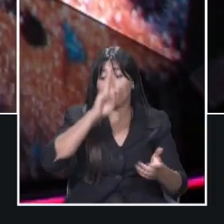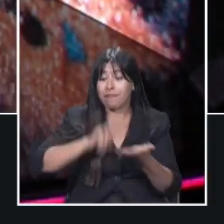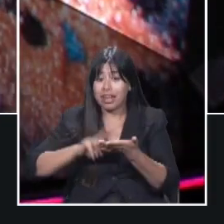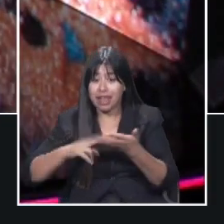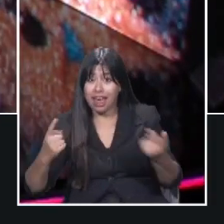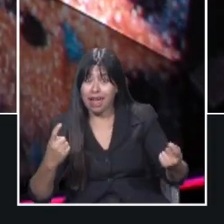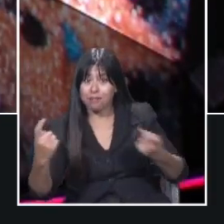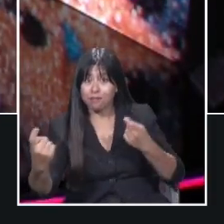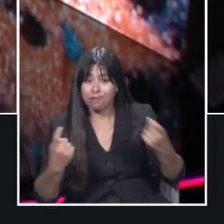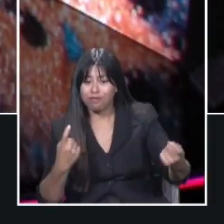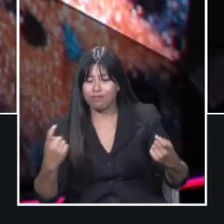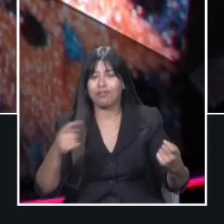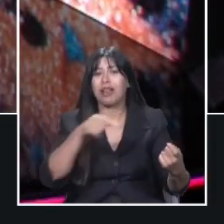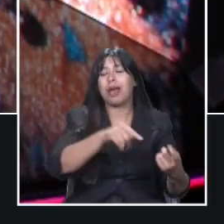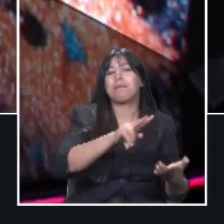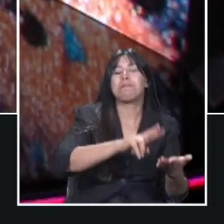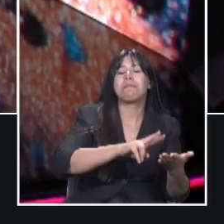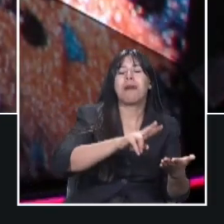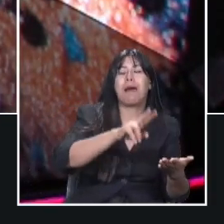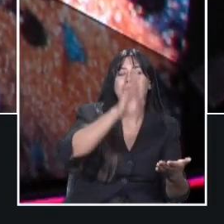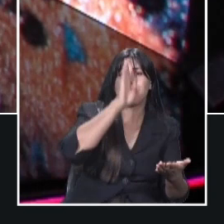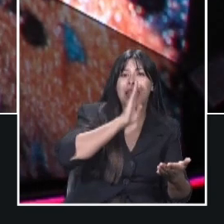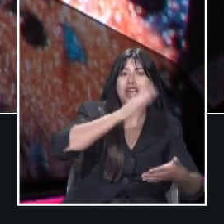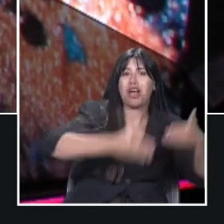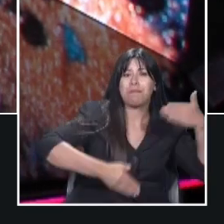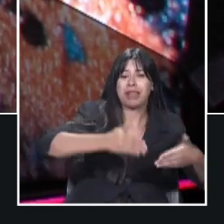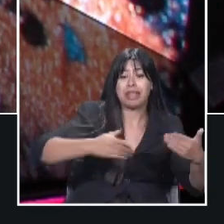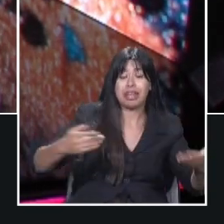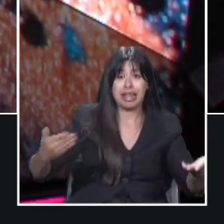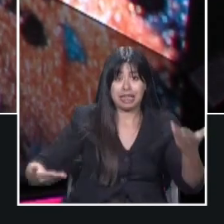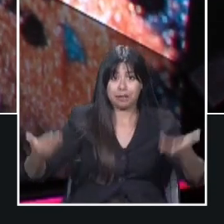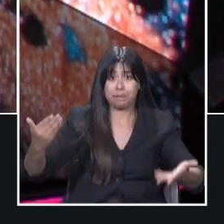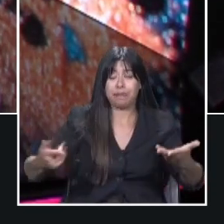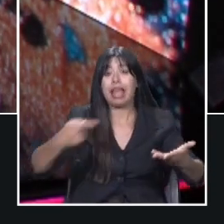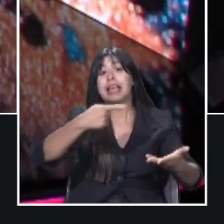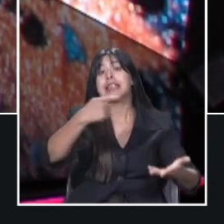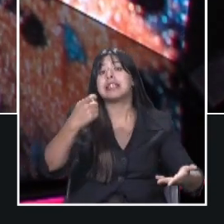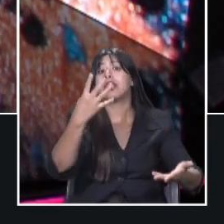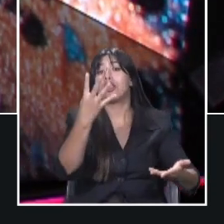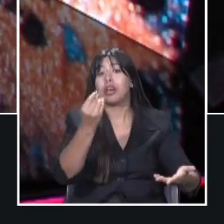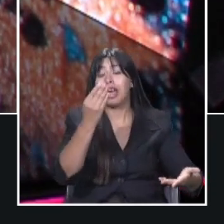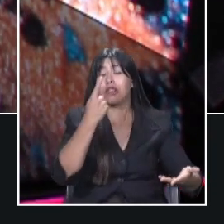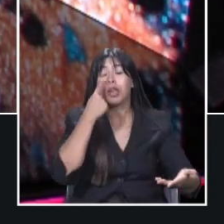the FBI and the mobile police in Alabama, how do you think we did?